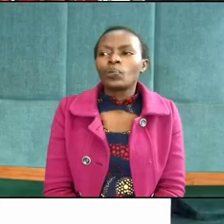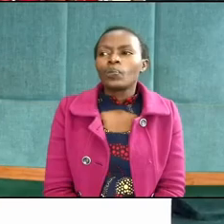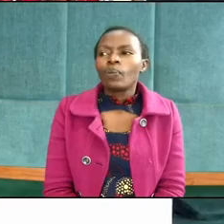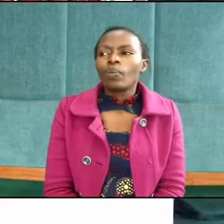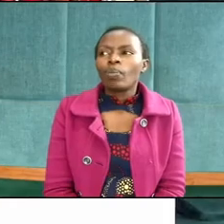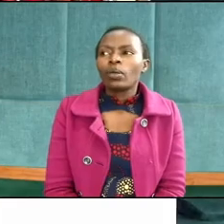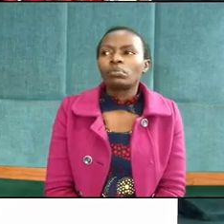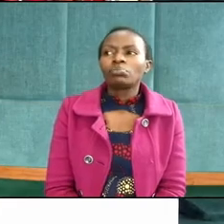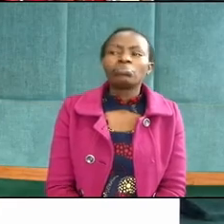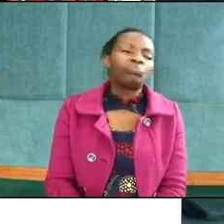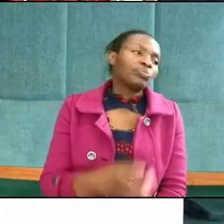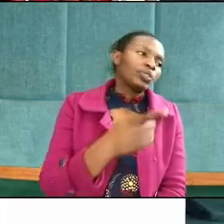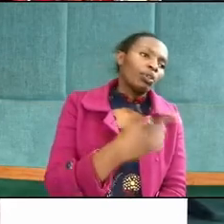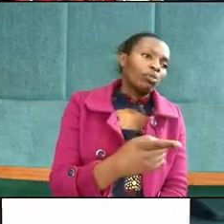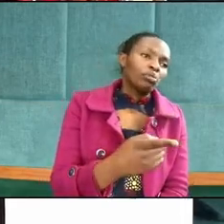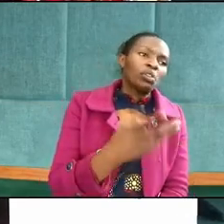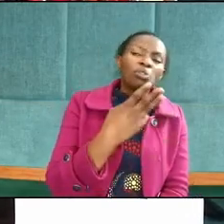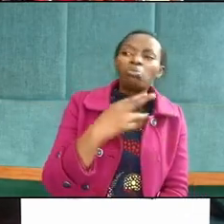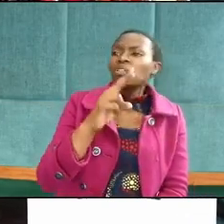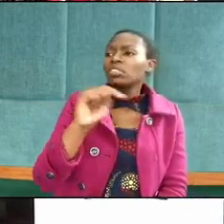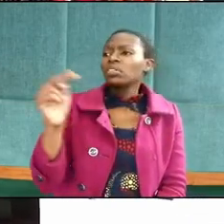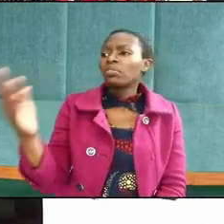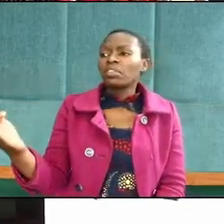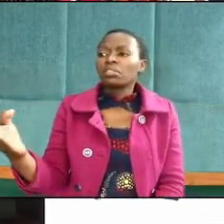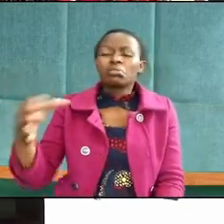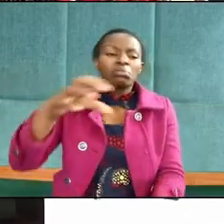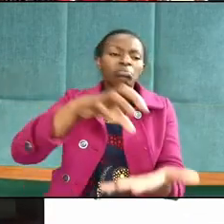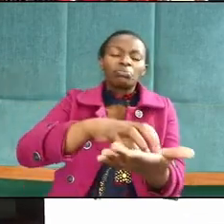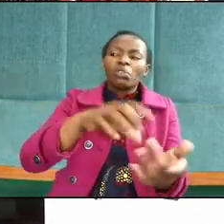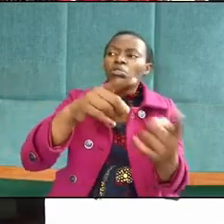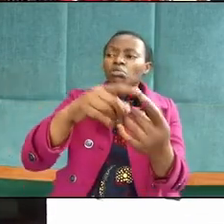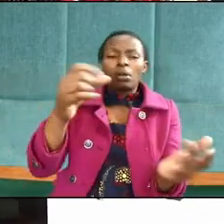You don't want this situation to happen.